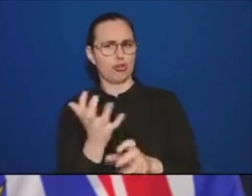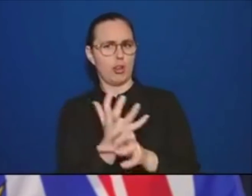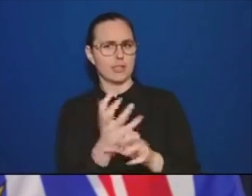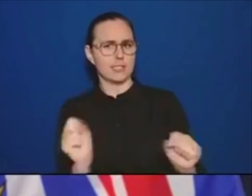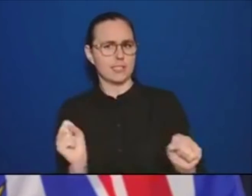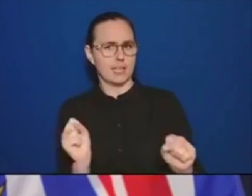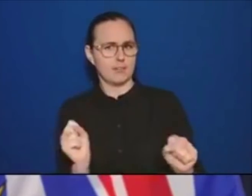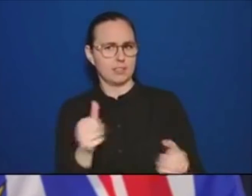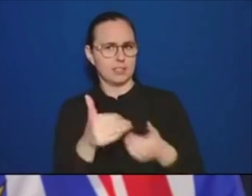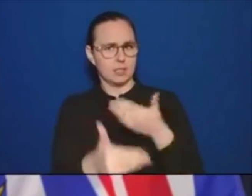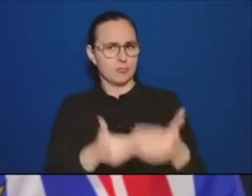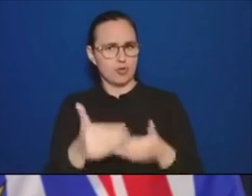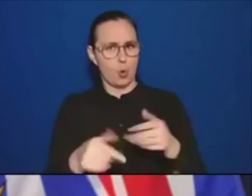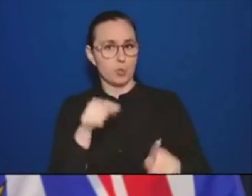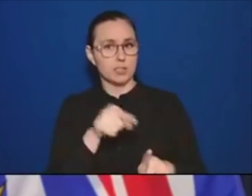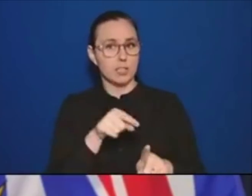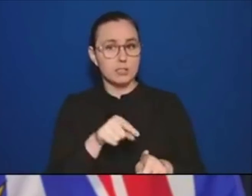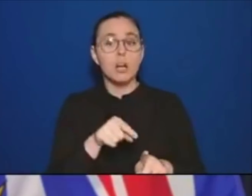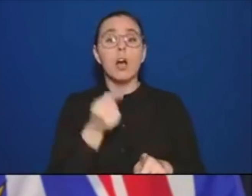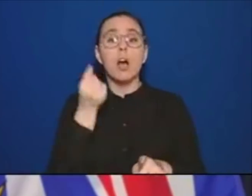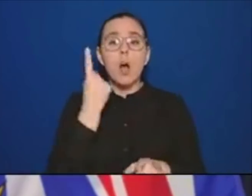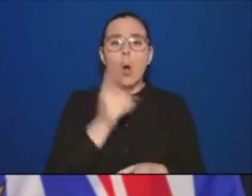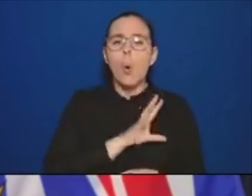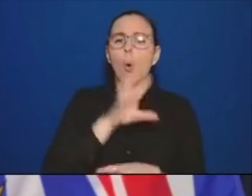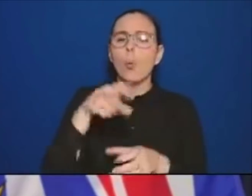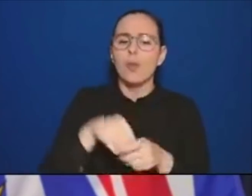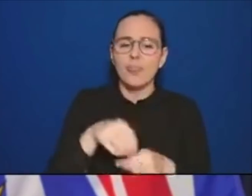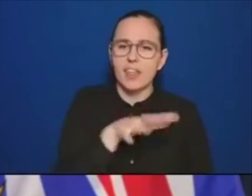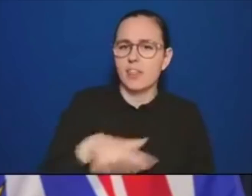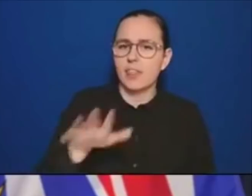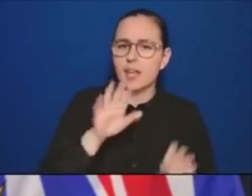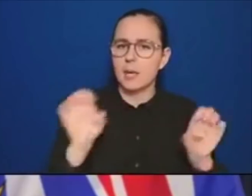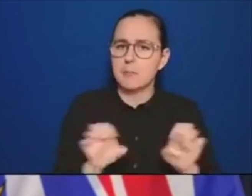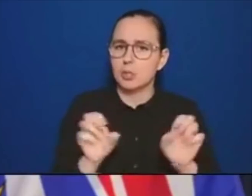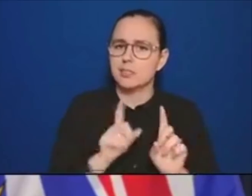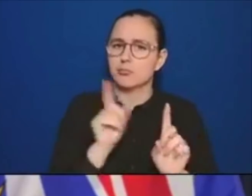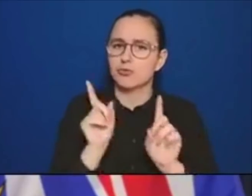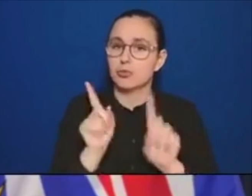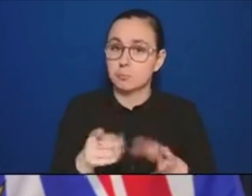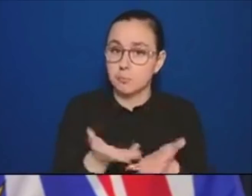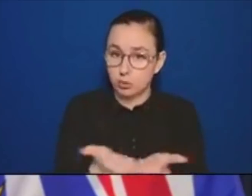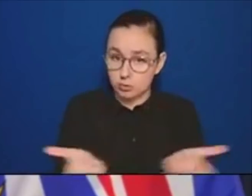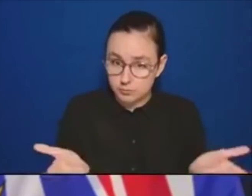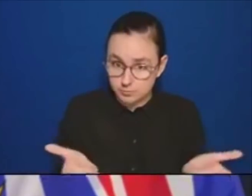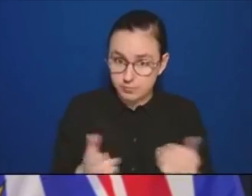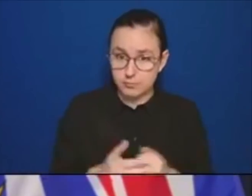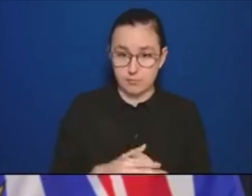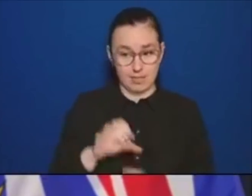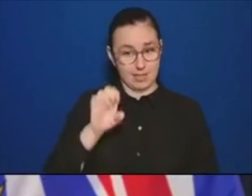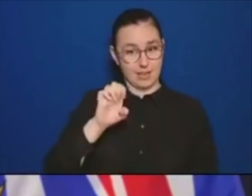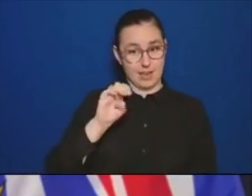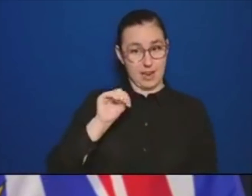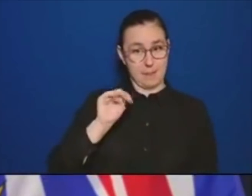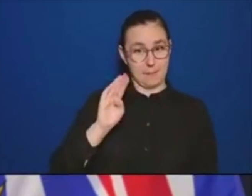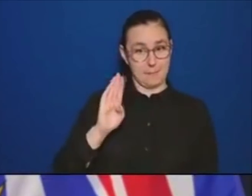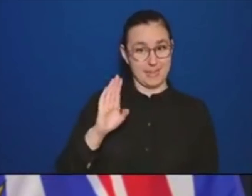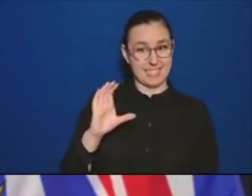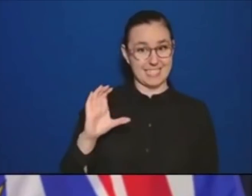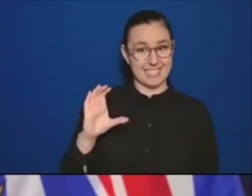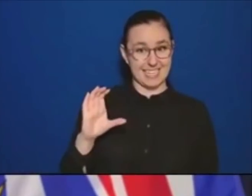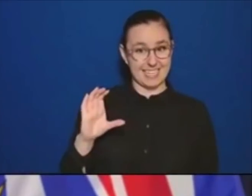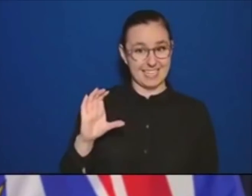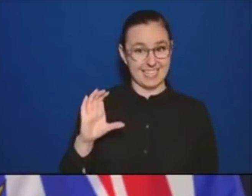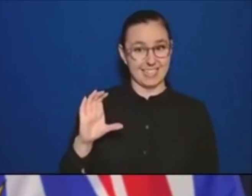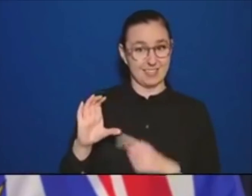services. EMBC's Emergency Support Services team has linked to the First Nation Health Authority and